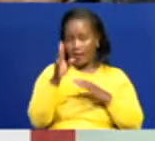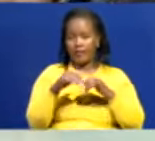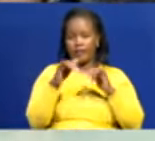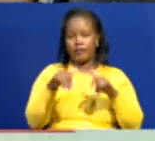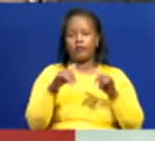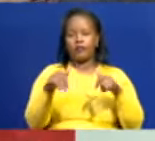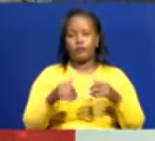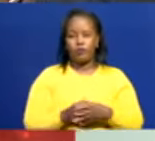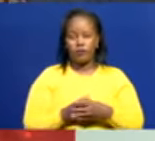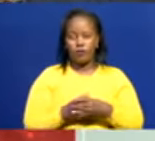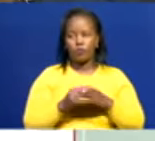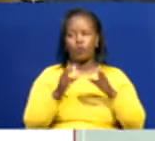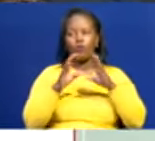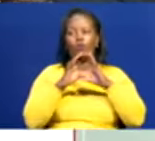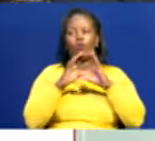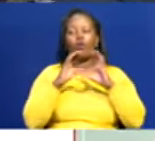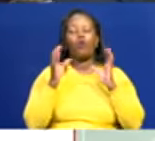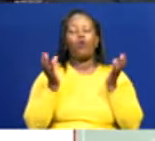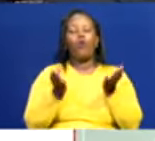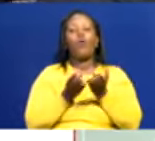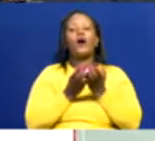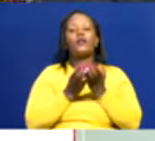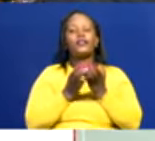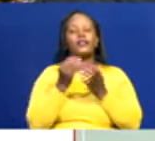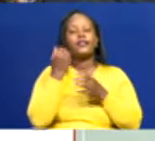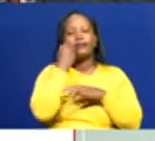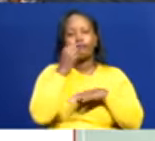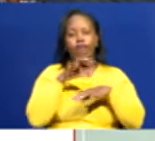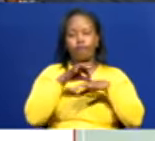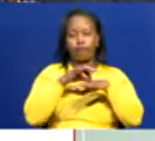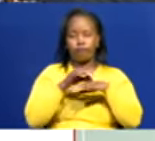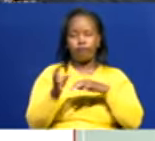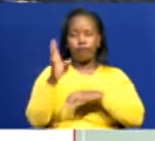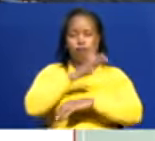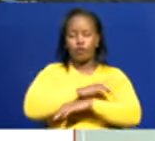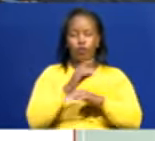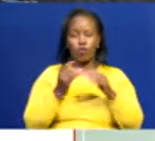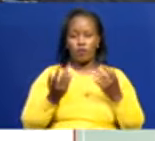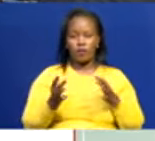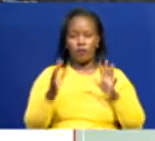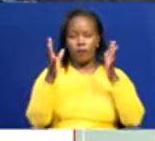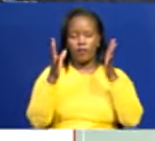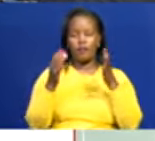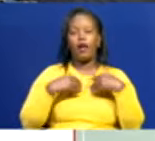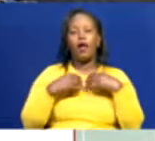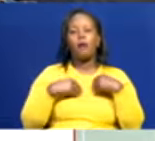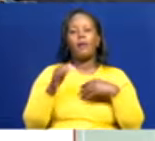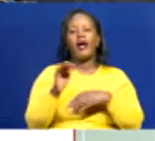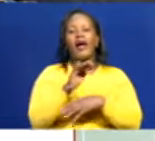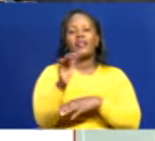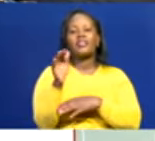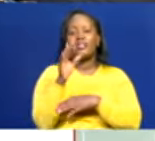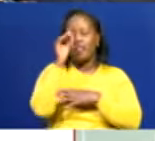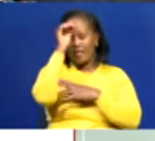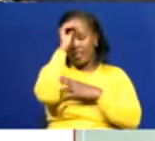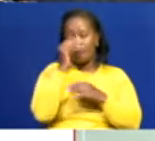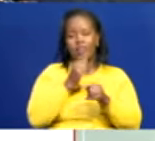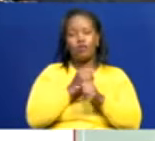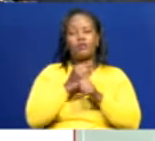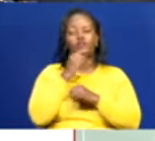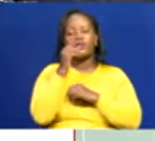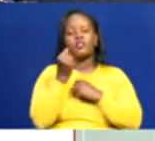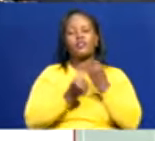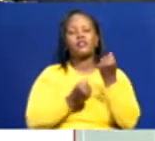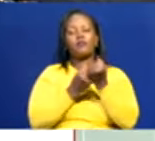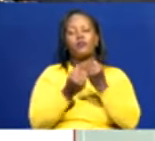The World Vitiligo Day was marked with rising calls for the government to subsidize the cost of medication for persons living